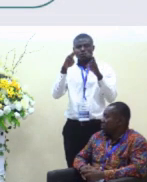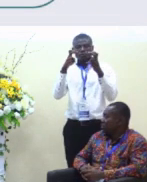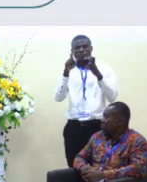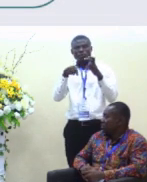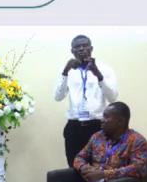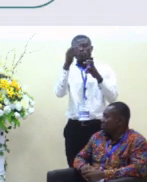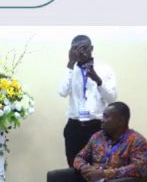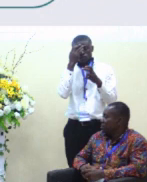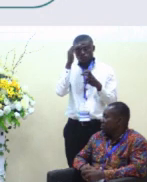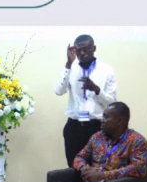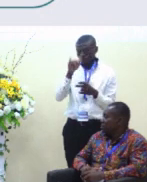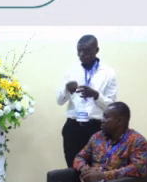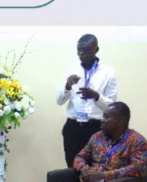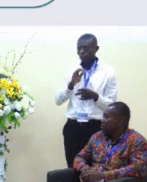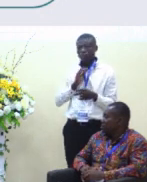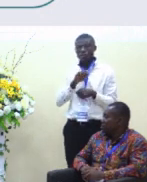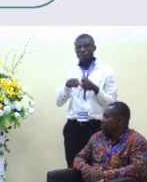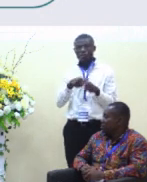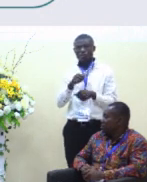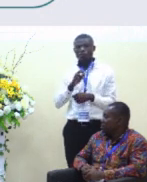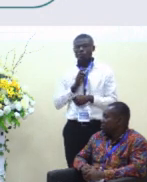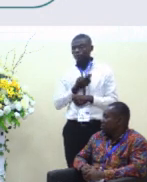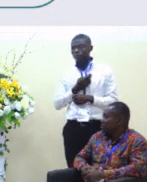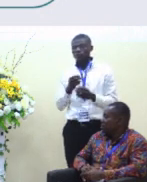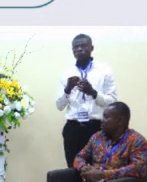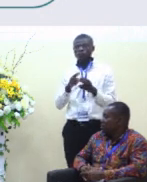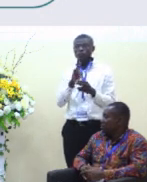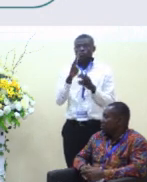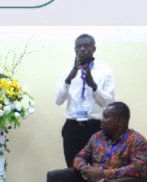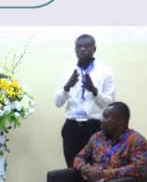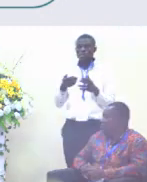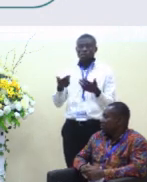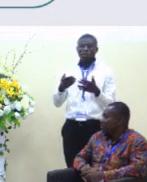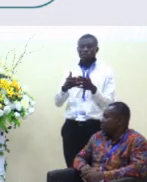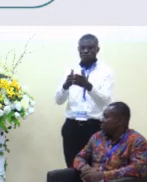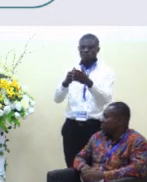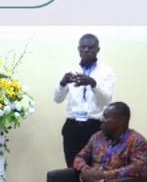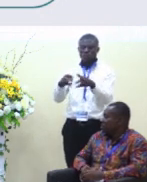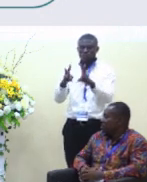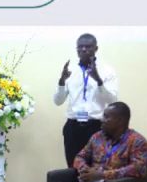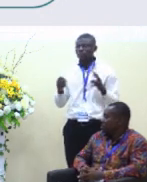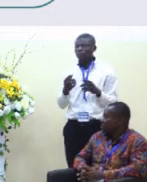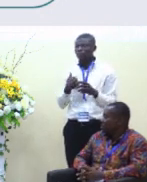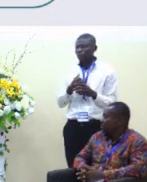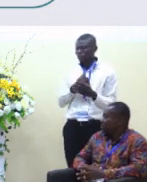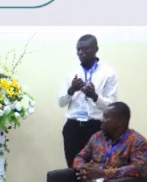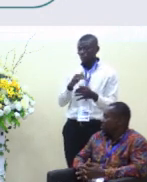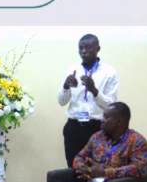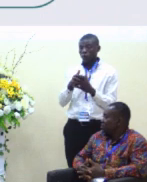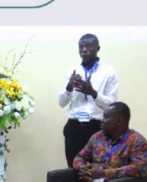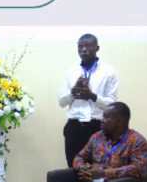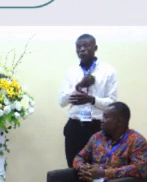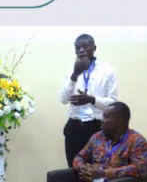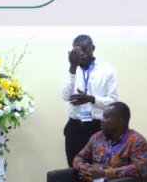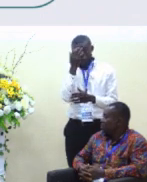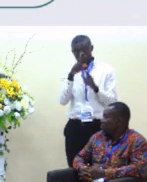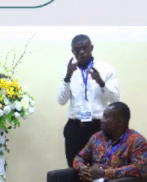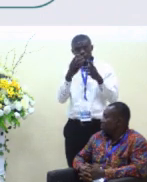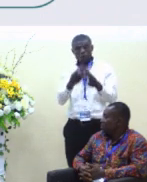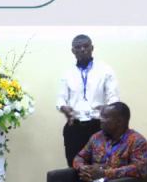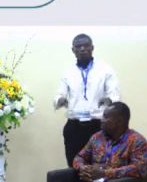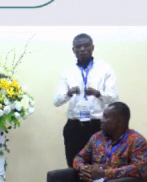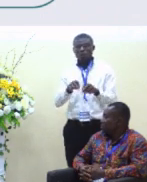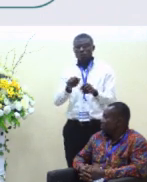So that is about user-led approaches. So now we all know that language is powerful.